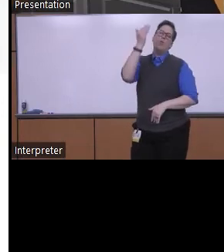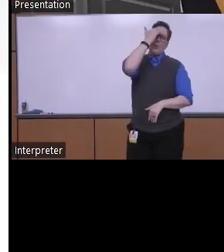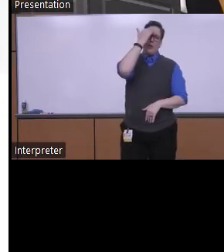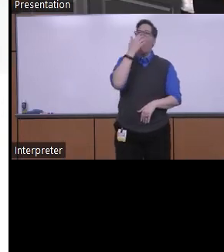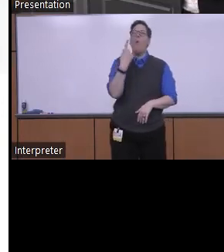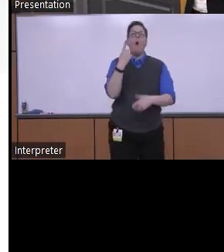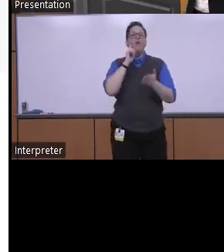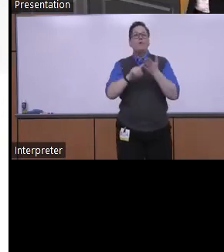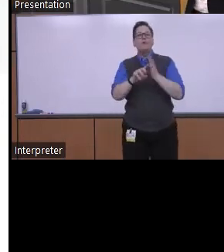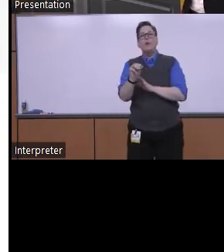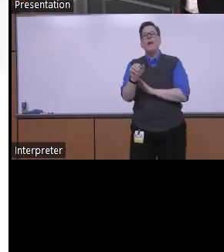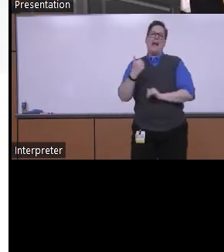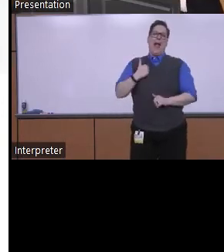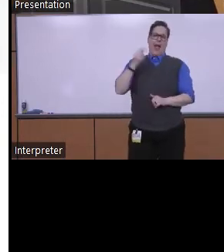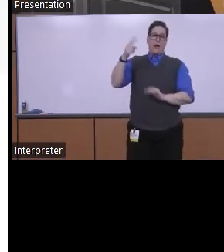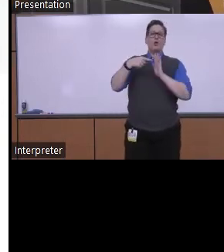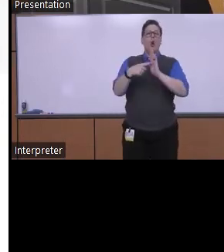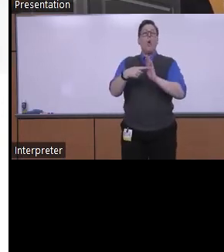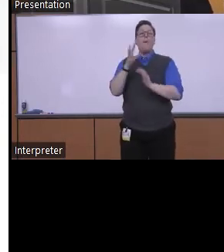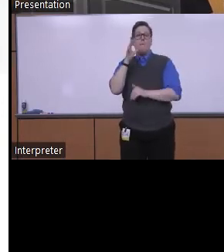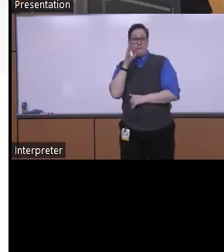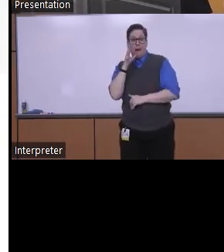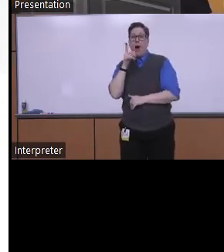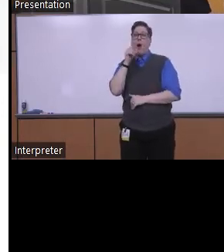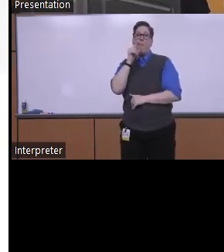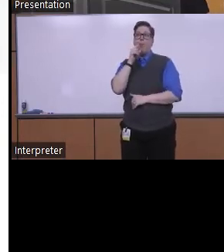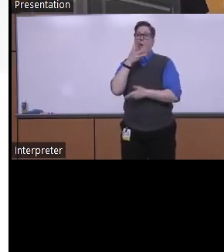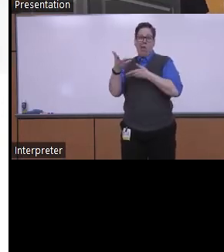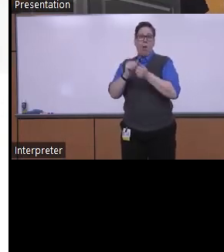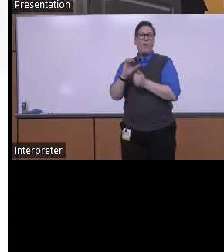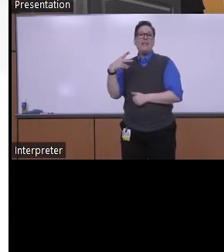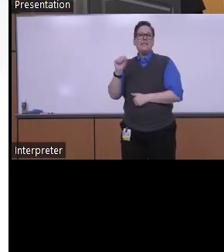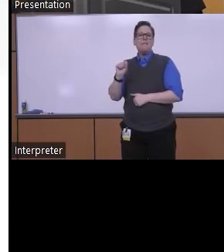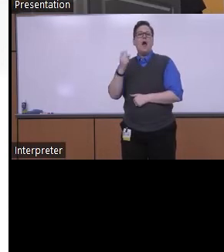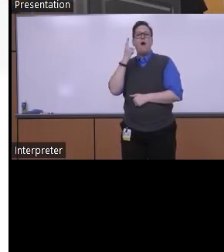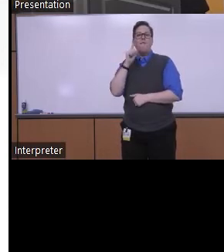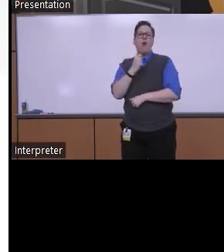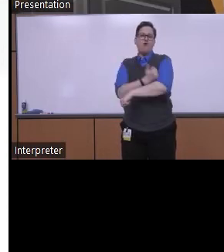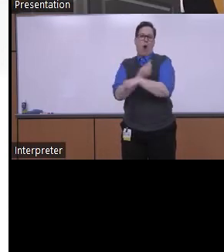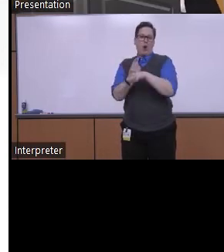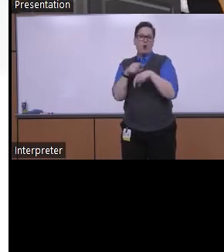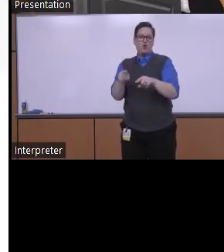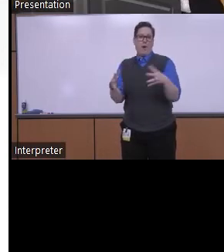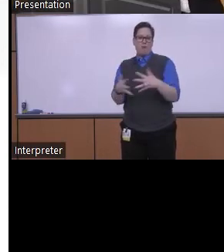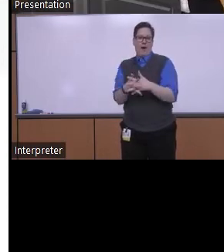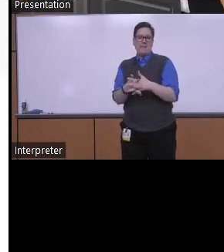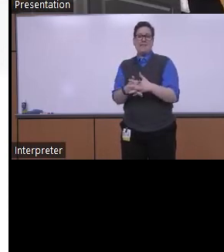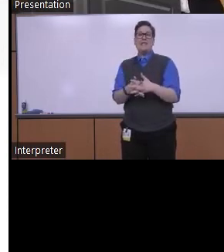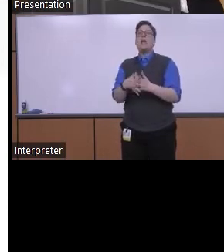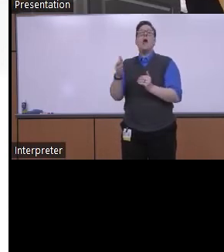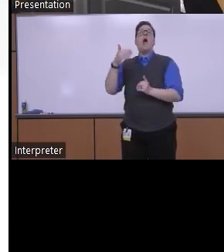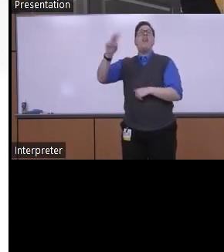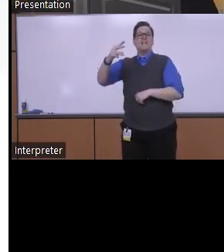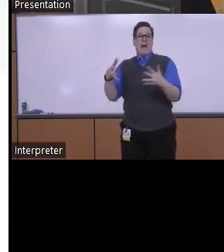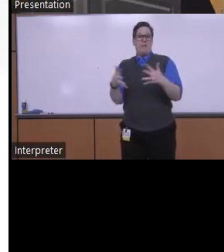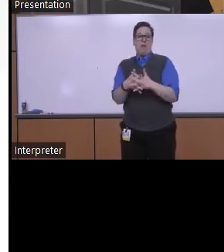In a big study from Manitoba showed that moms that had an interaction with CPS for drug use during their first pregnancy are going to go without prenatal